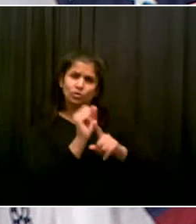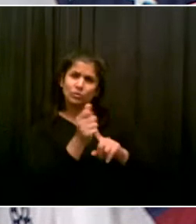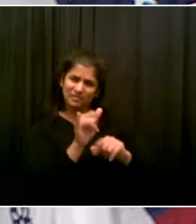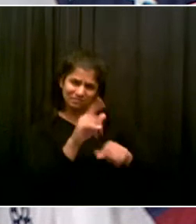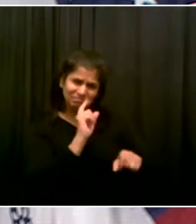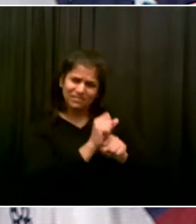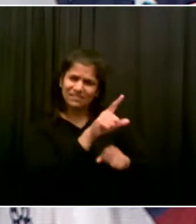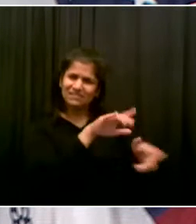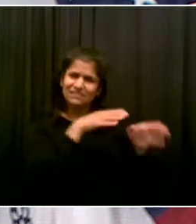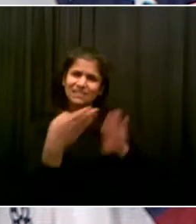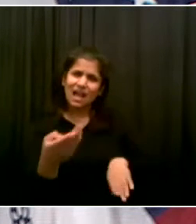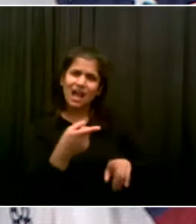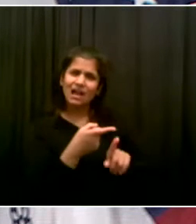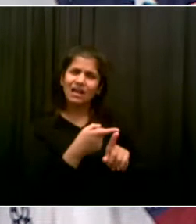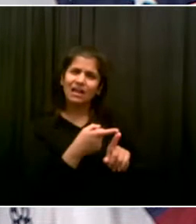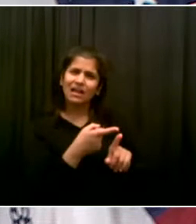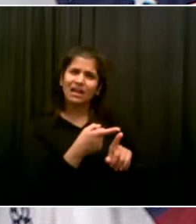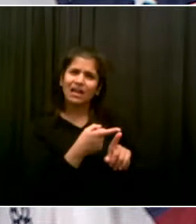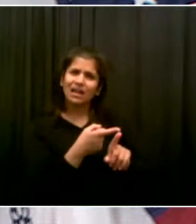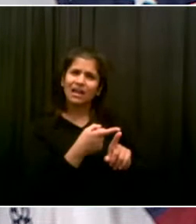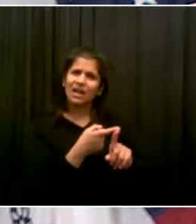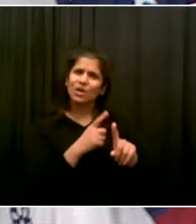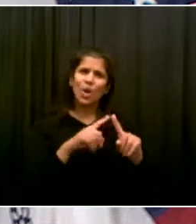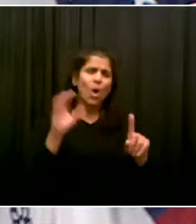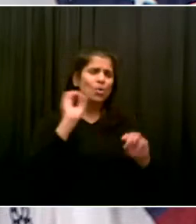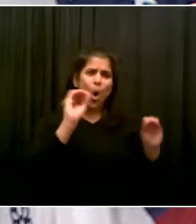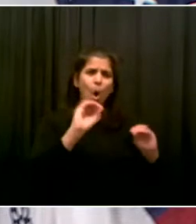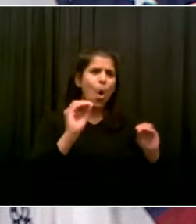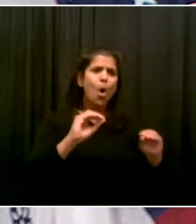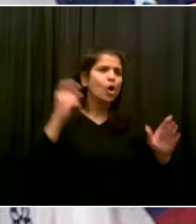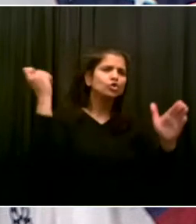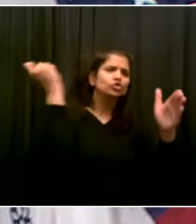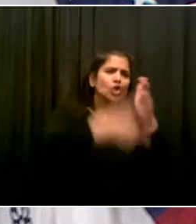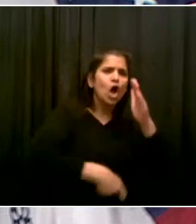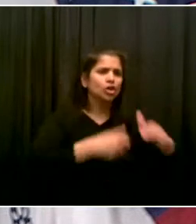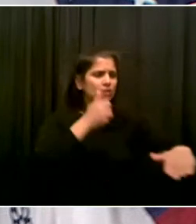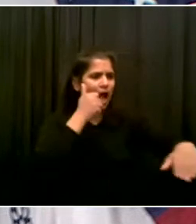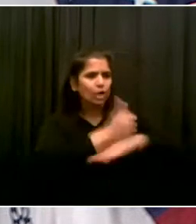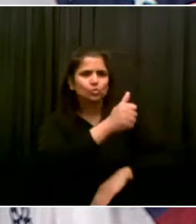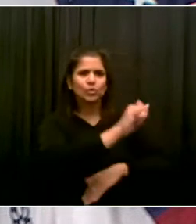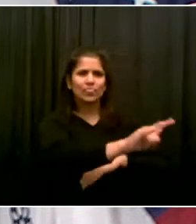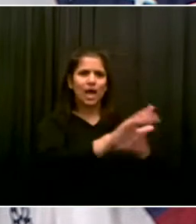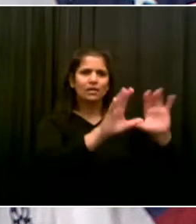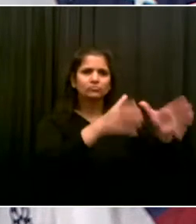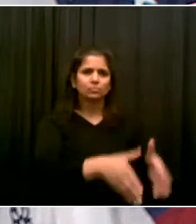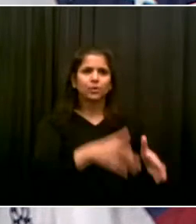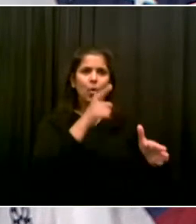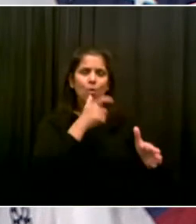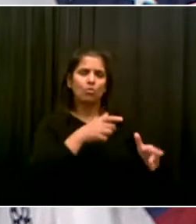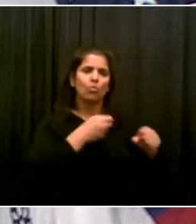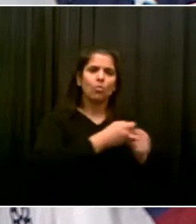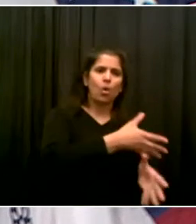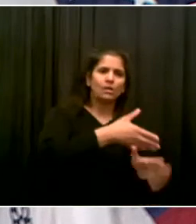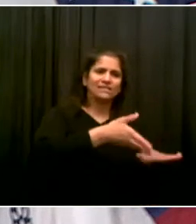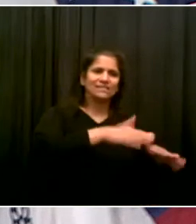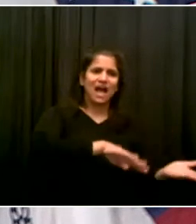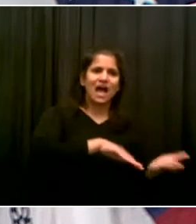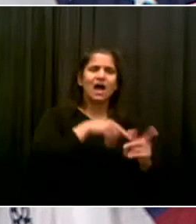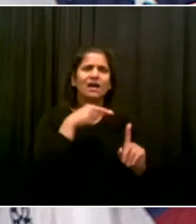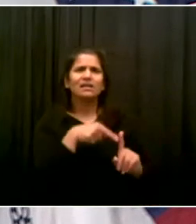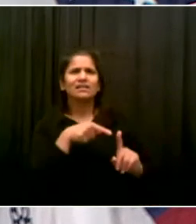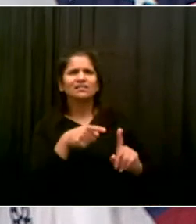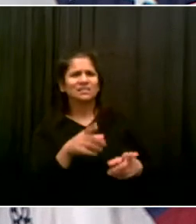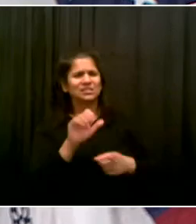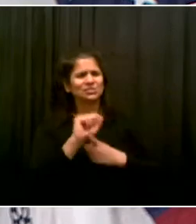prosecuted. So my question is, can you just explain to me how the situations are different, and why wouldn't the Bronx